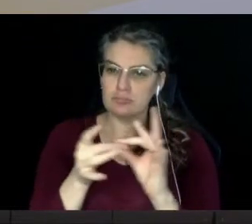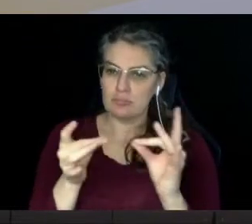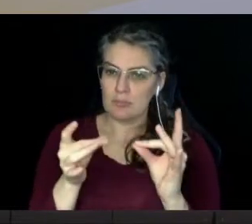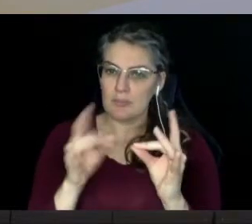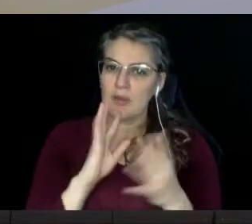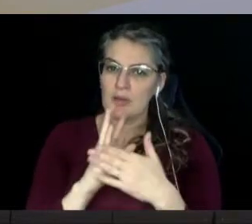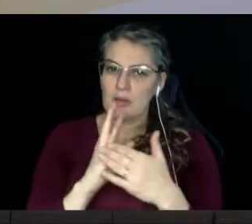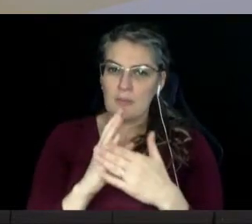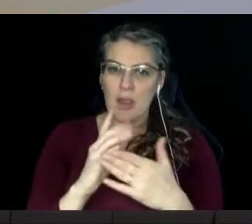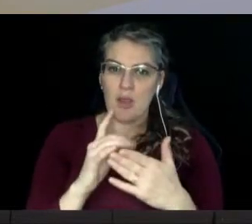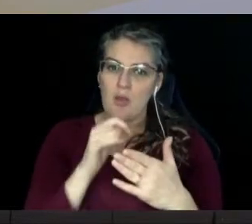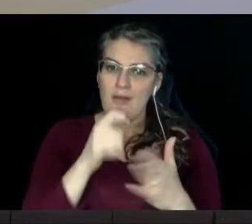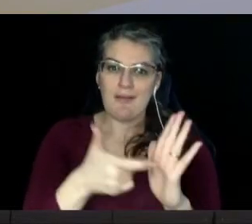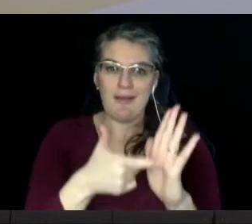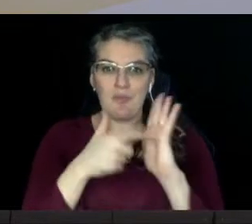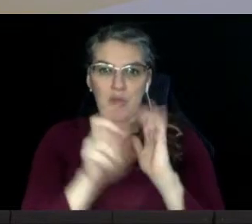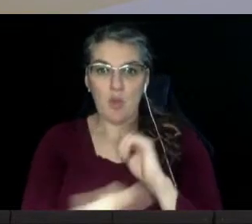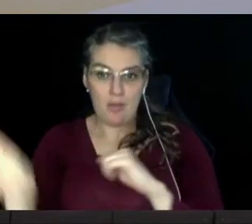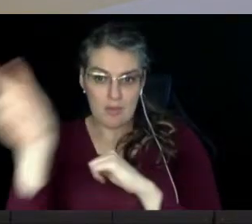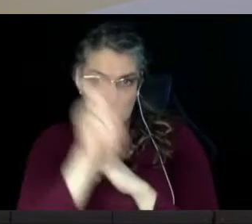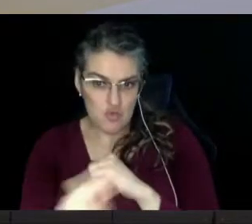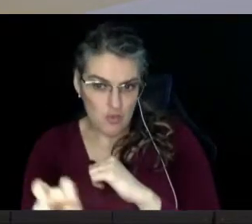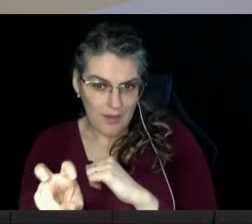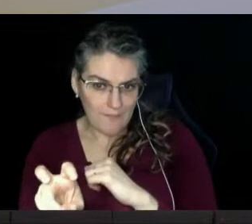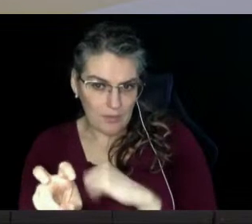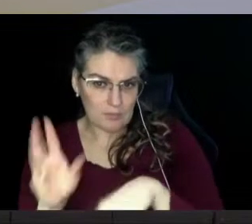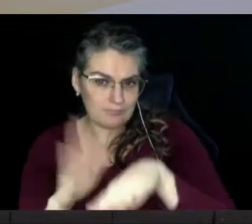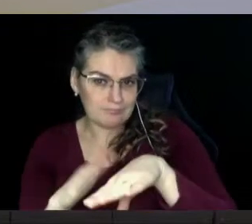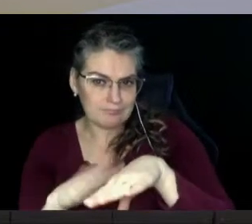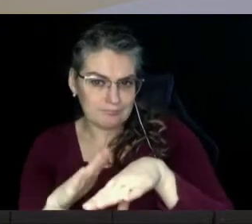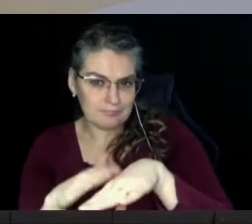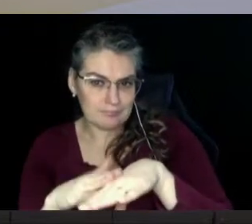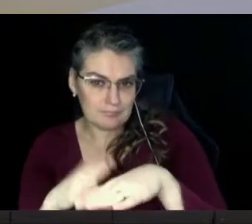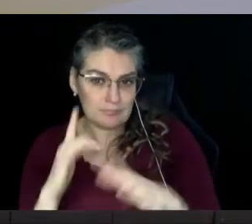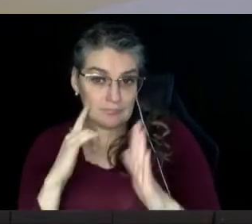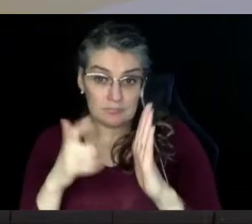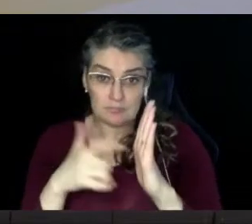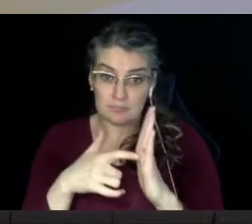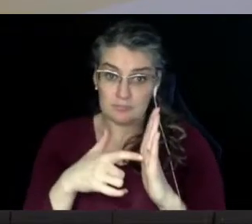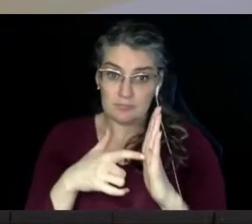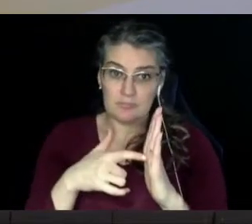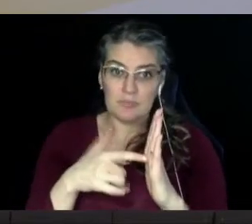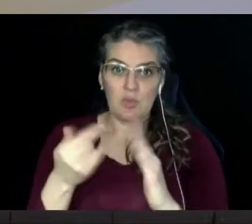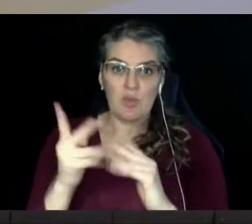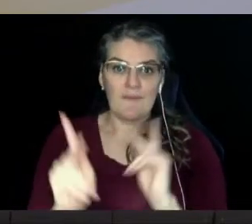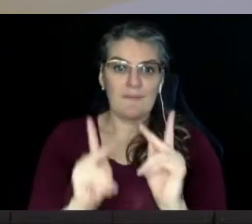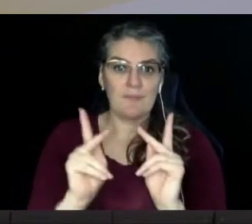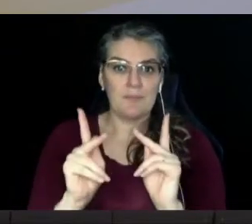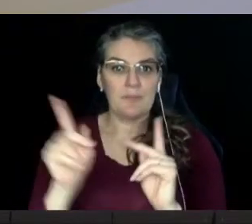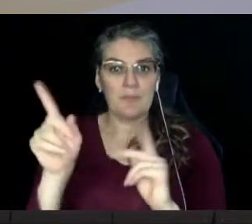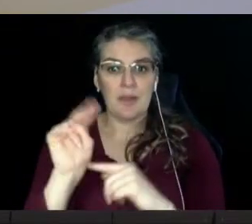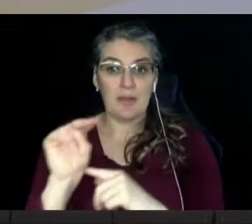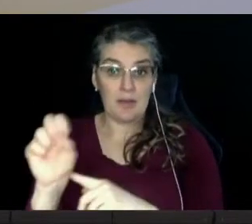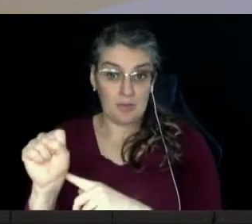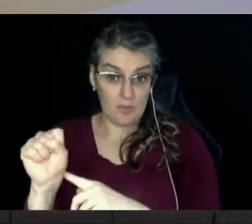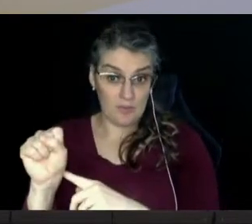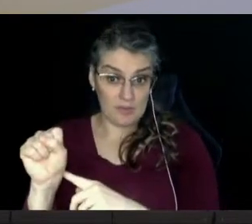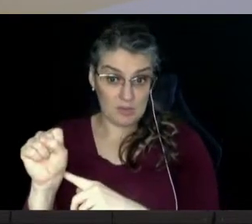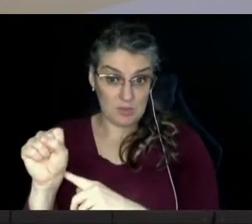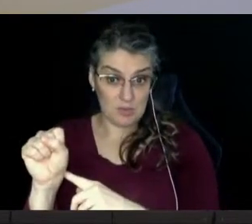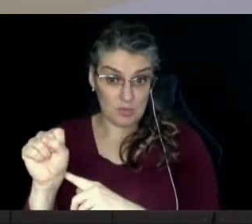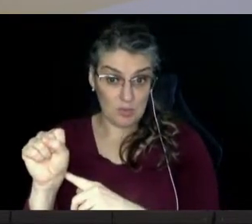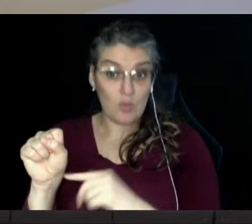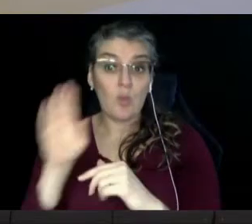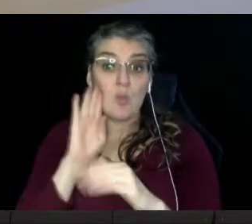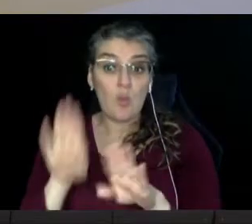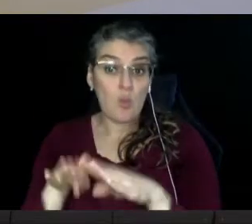travel not recommended. I know we're seeing just moments ago Premier of Nova Scotia Ian Rankin and Dr. Robert Strang announcing that they're opening that province